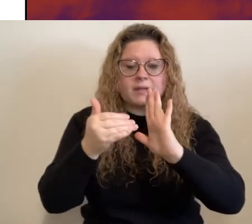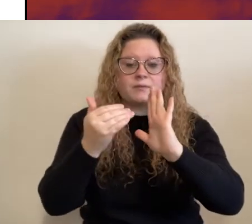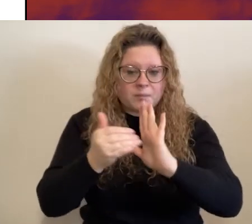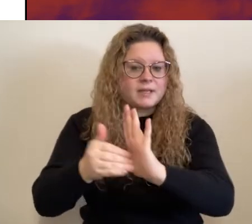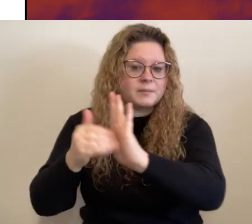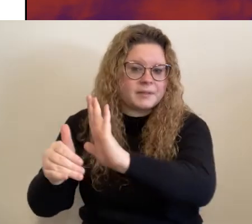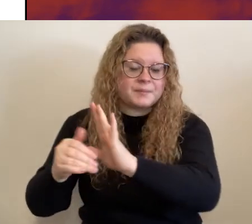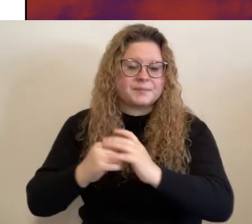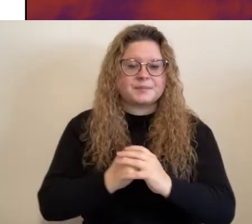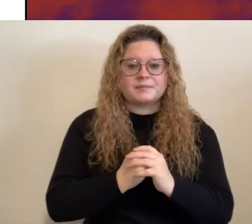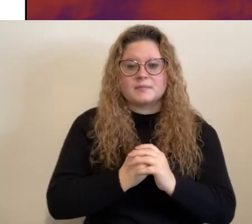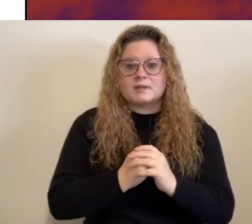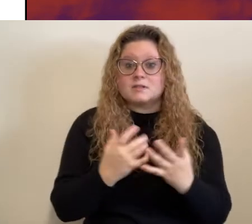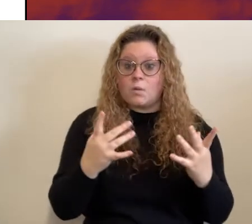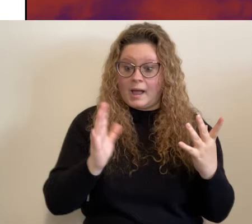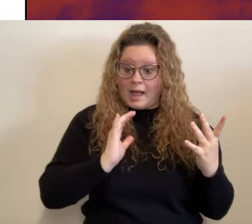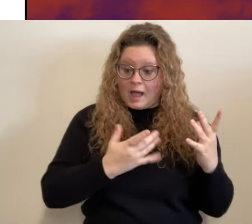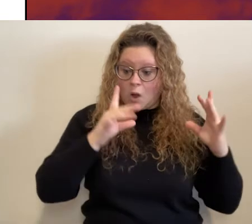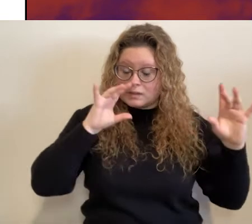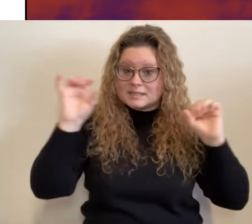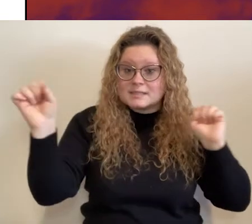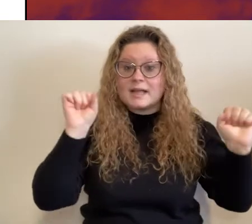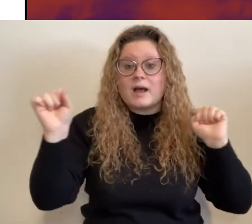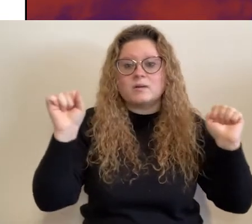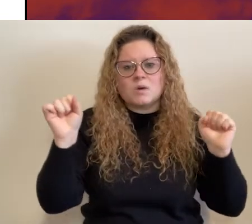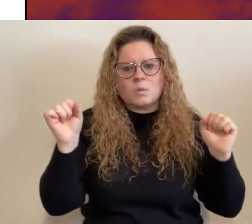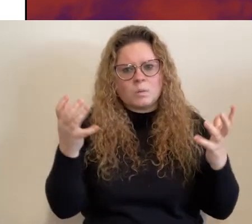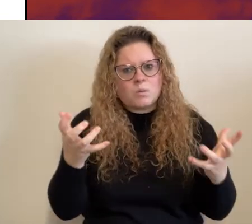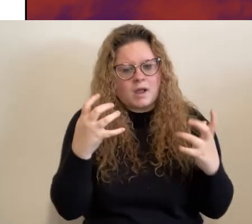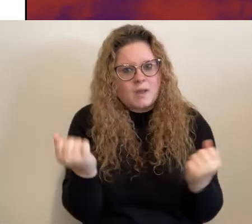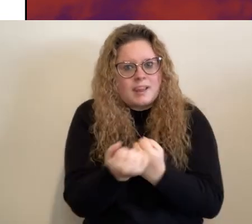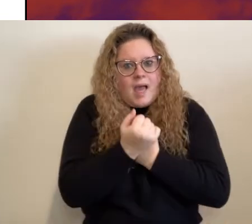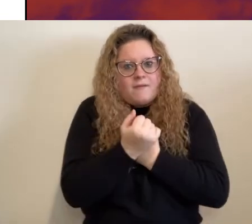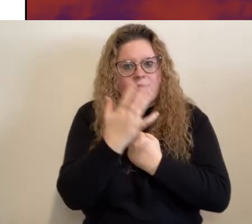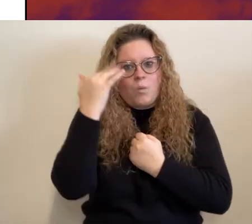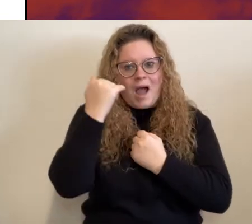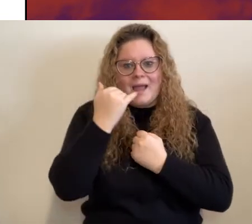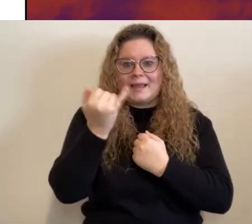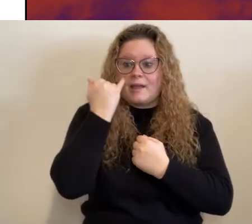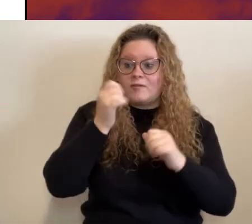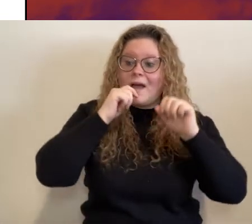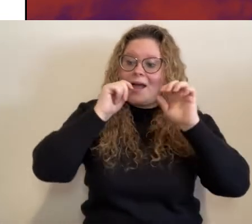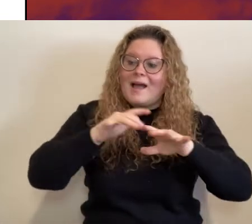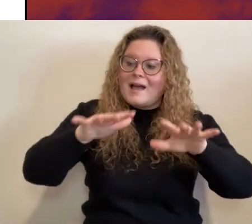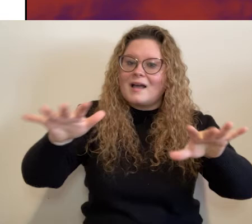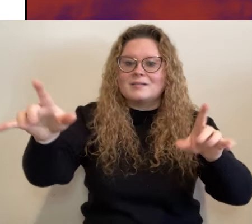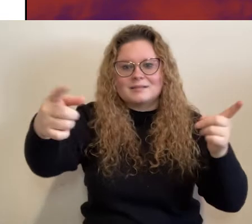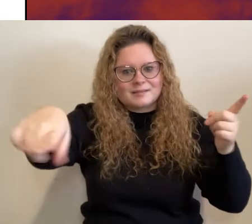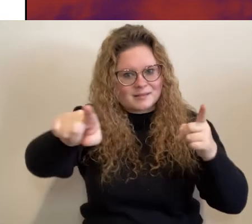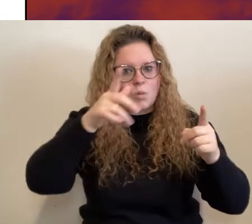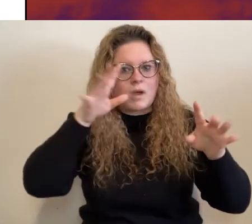to love the way that our sound moves through spaces, because then people are going to stop and listen to that